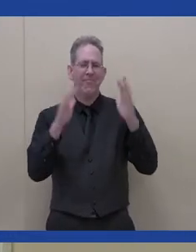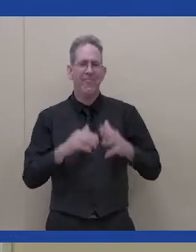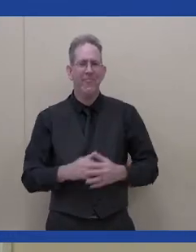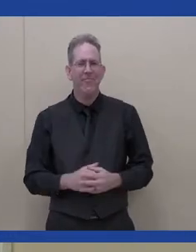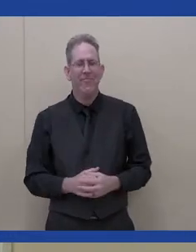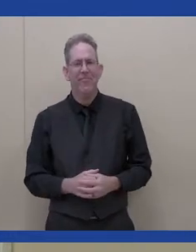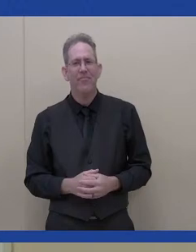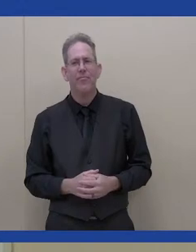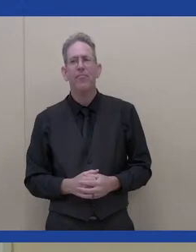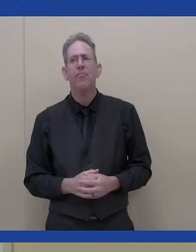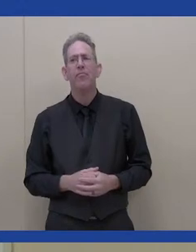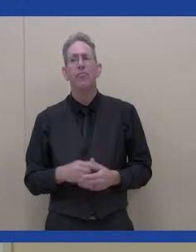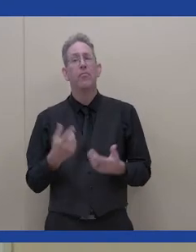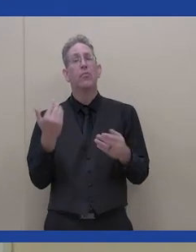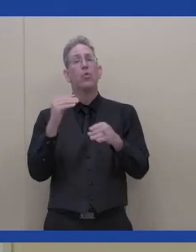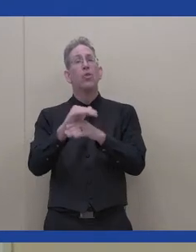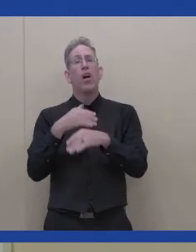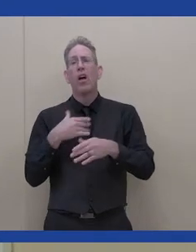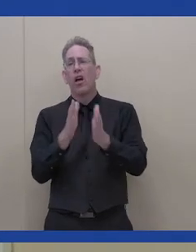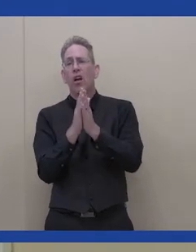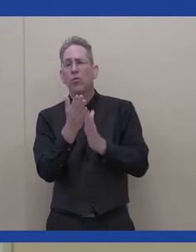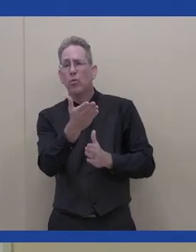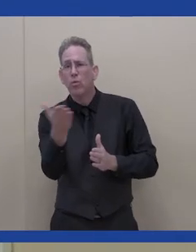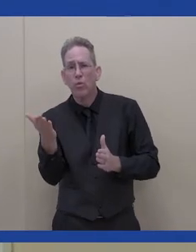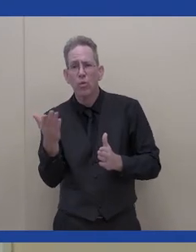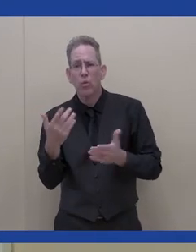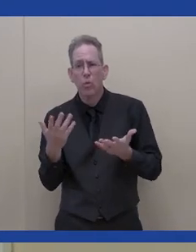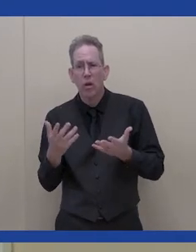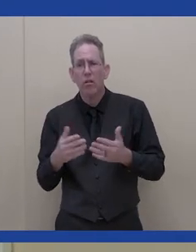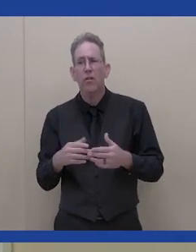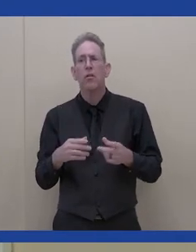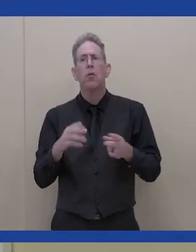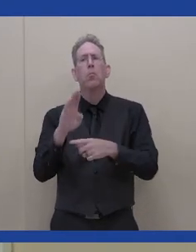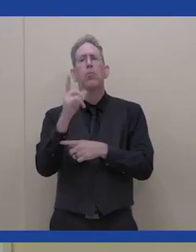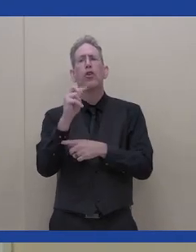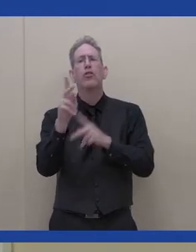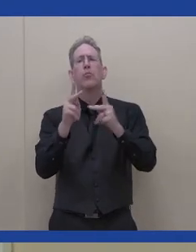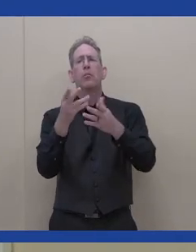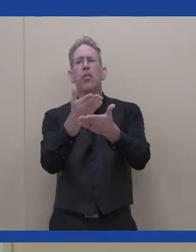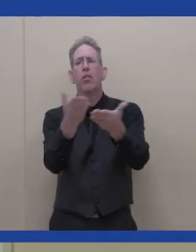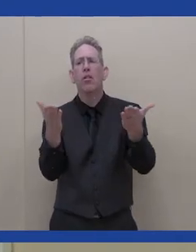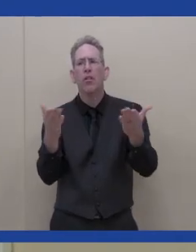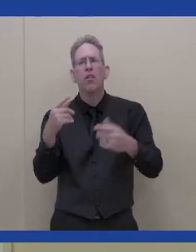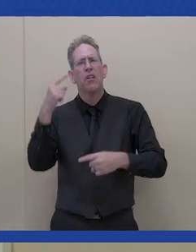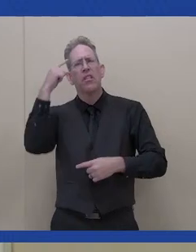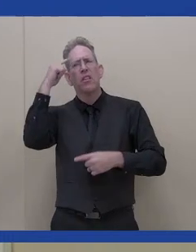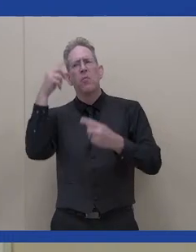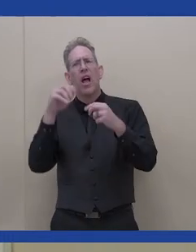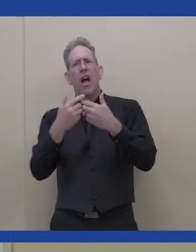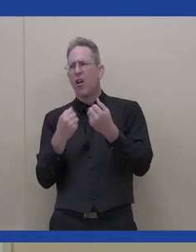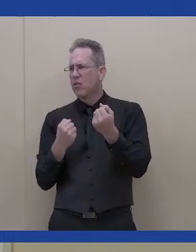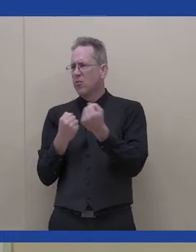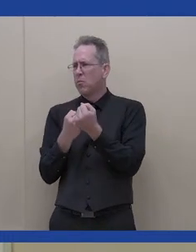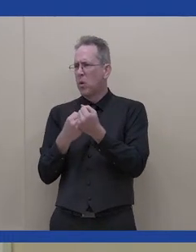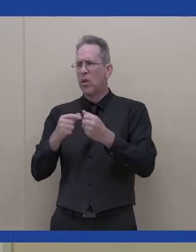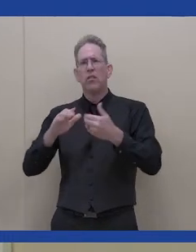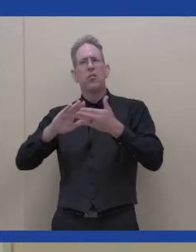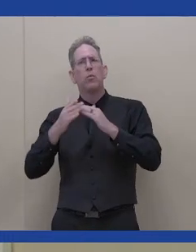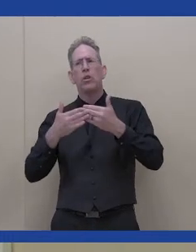And tonight, I ask every Burlingtonian to think of ways that you can support the health and well-being of our city in the months and years